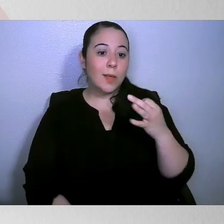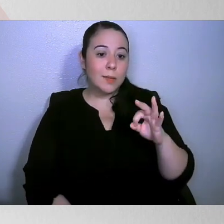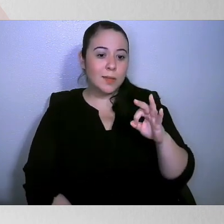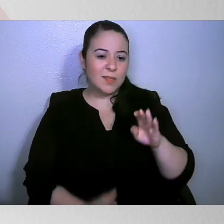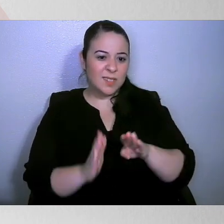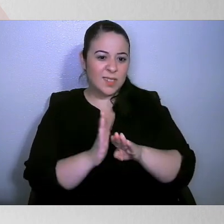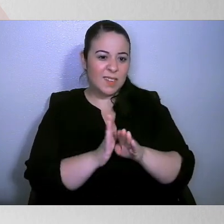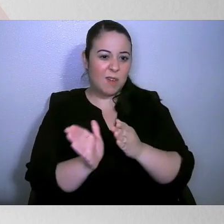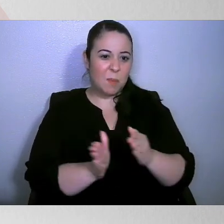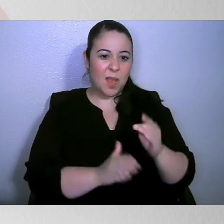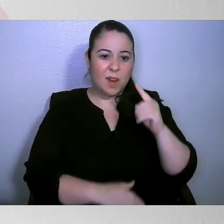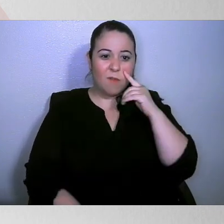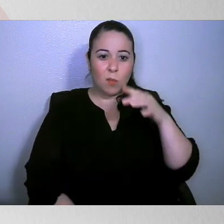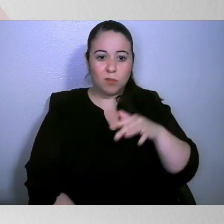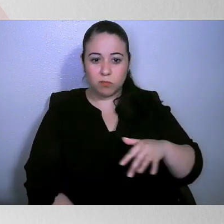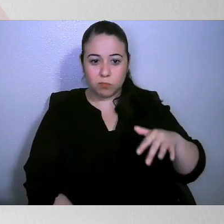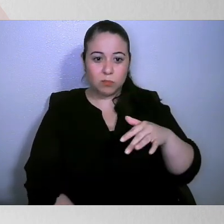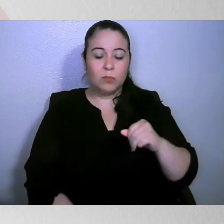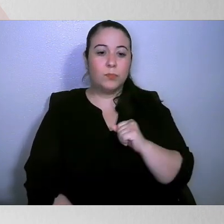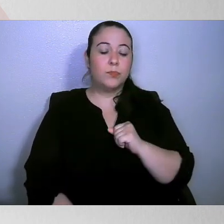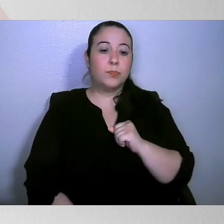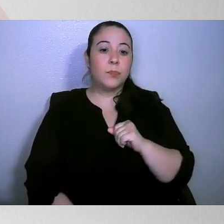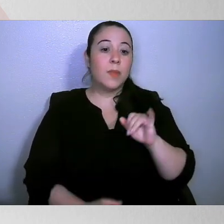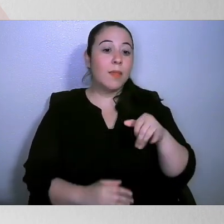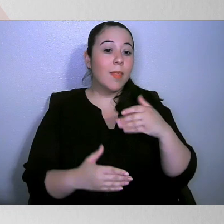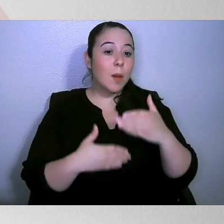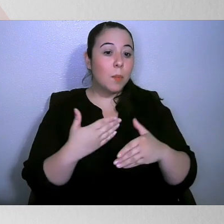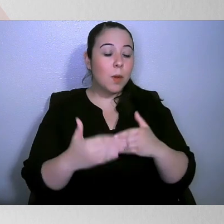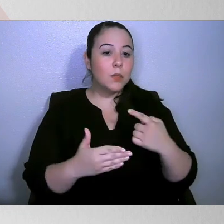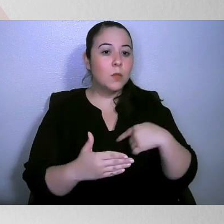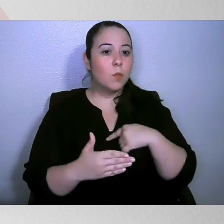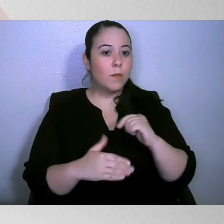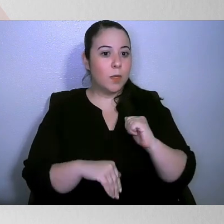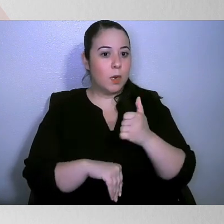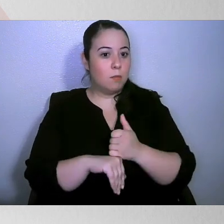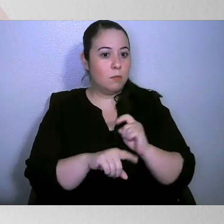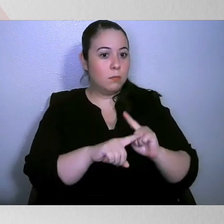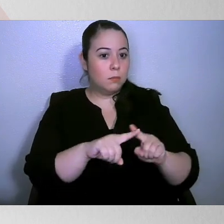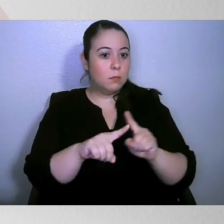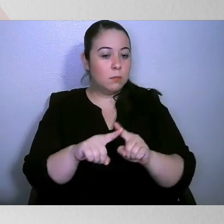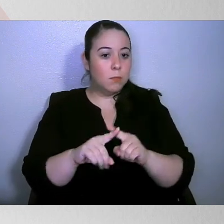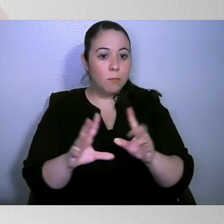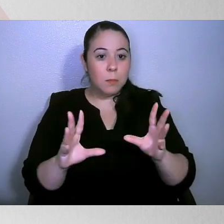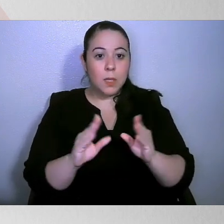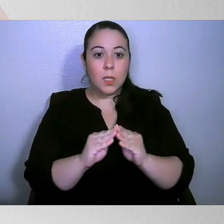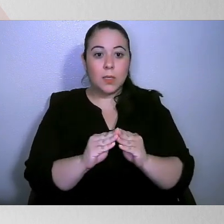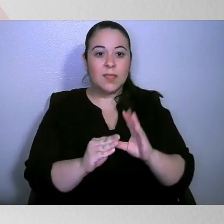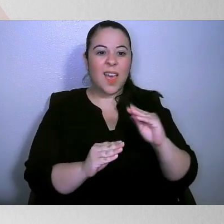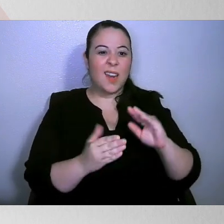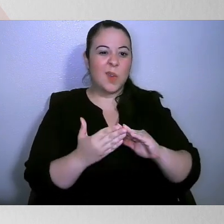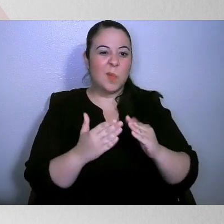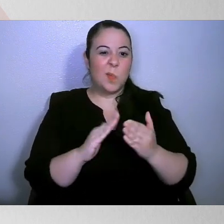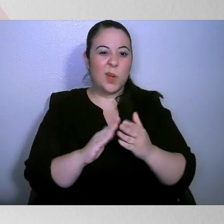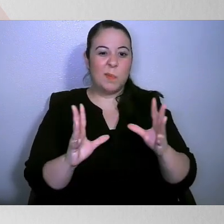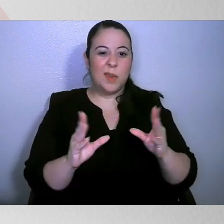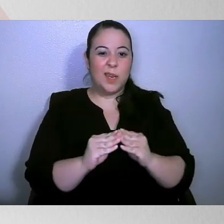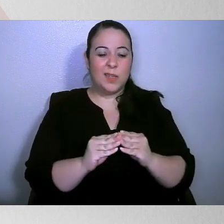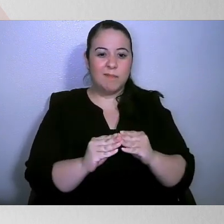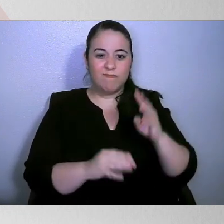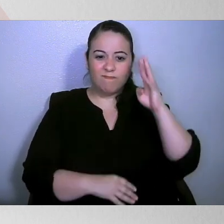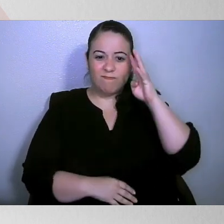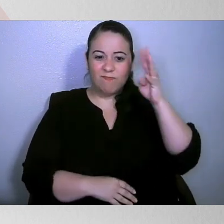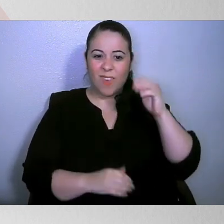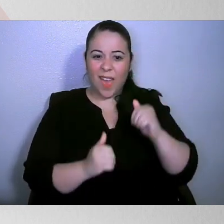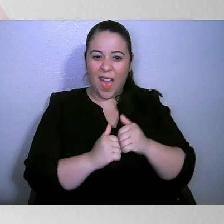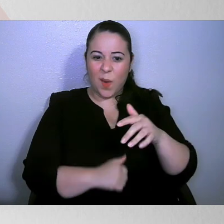San Antonio Area Regional Center. During this process, we have organized numerous planning team meetings and community meetings to craft a guide for how the area